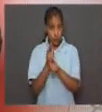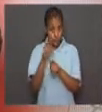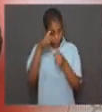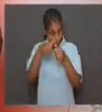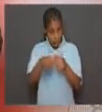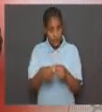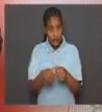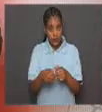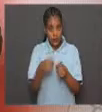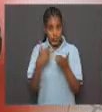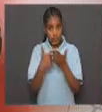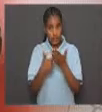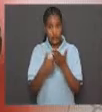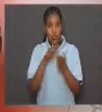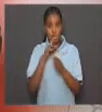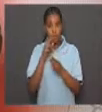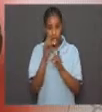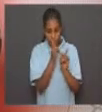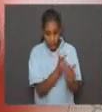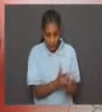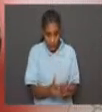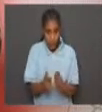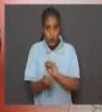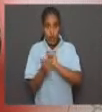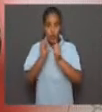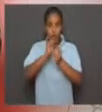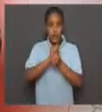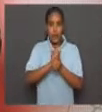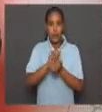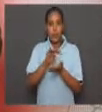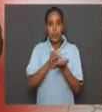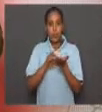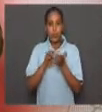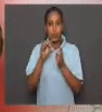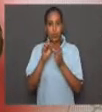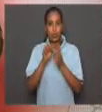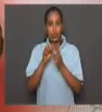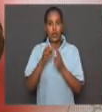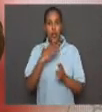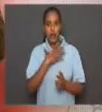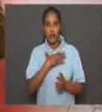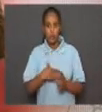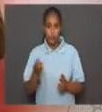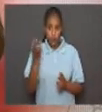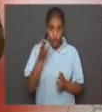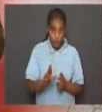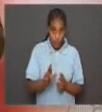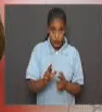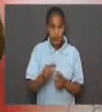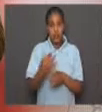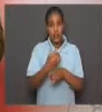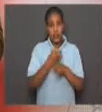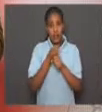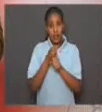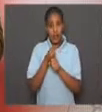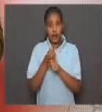you remember that these are methods of converting minerals into elements or